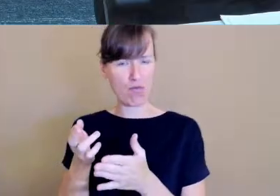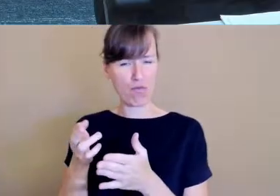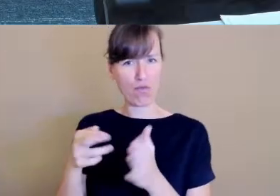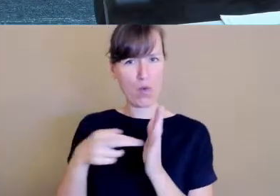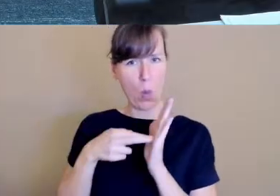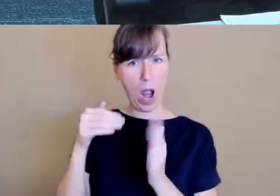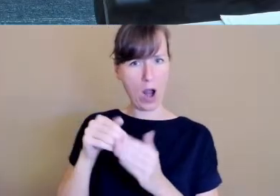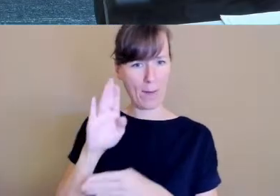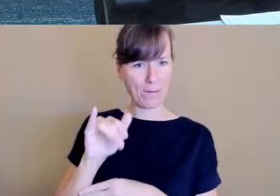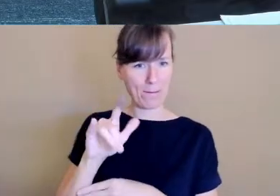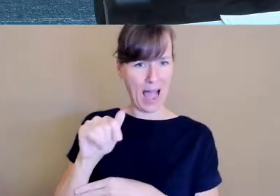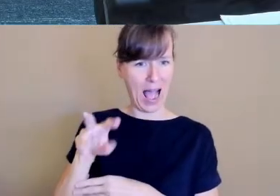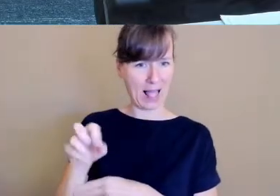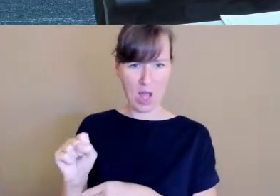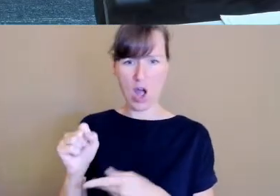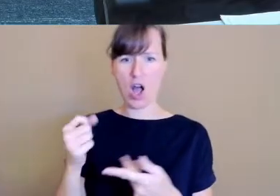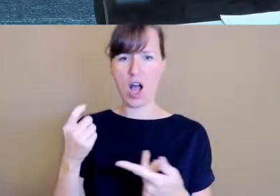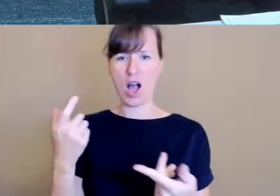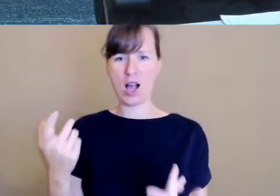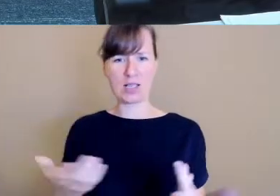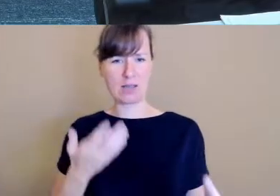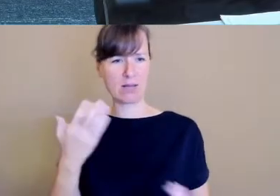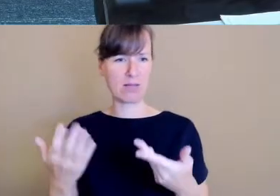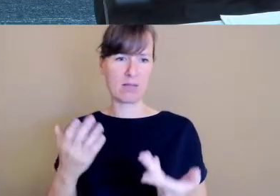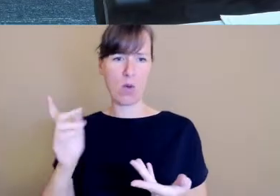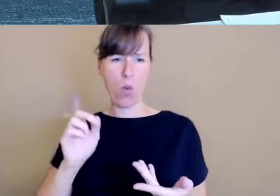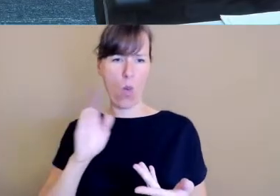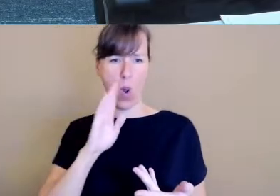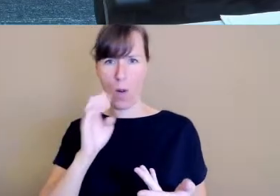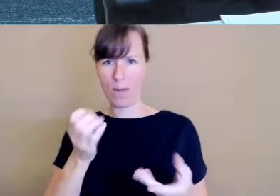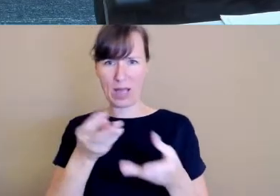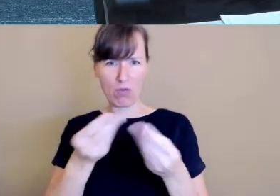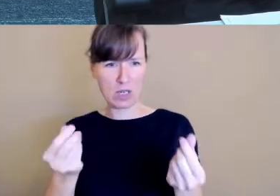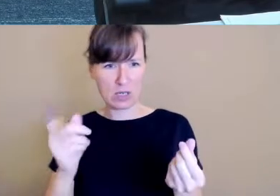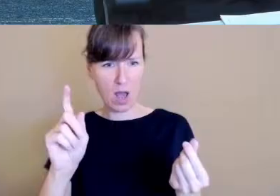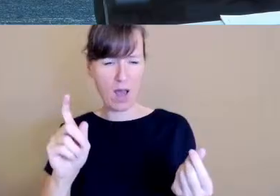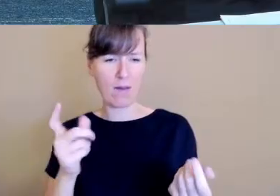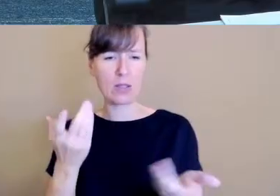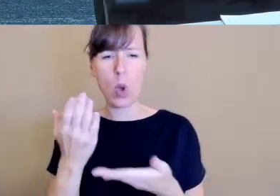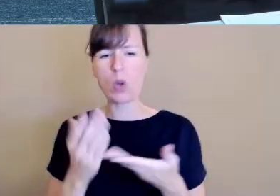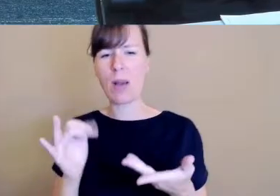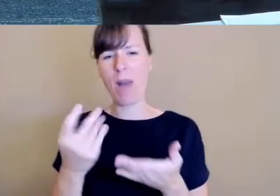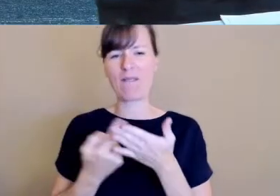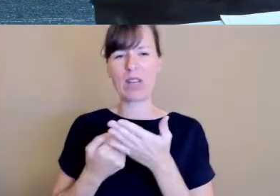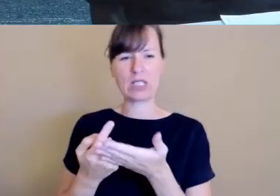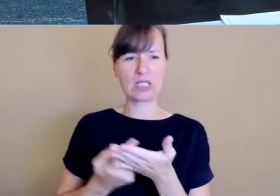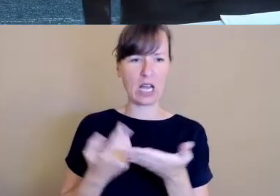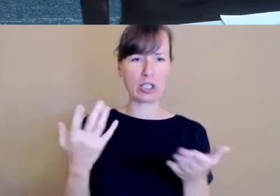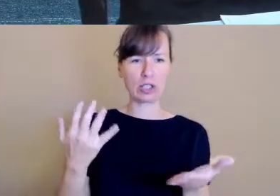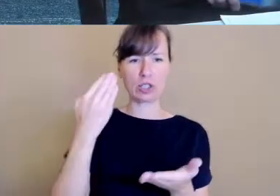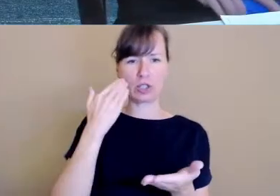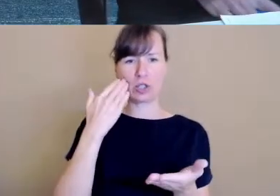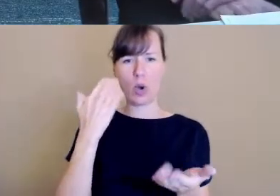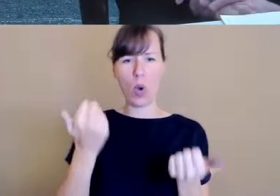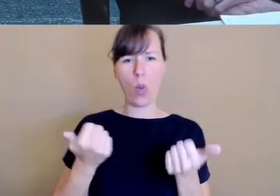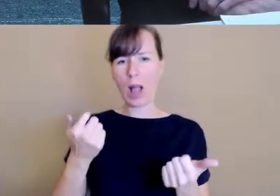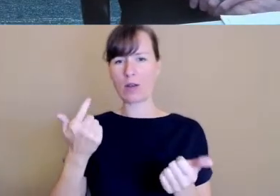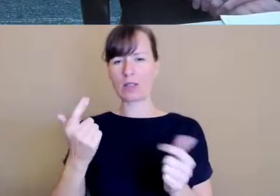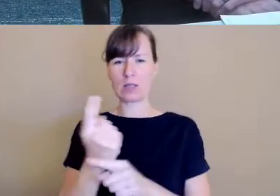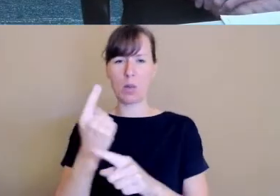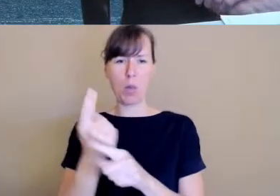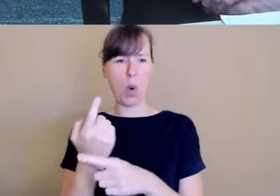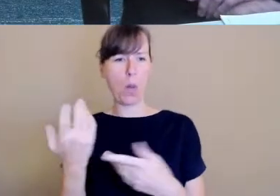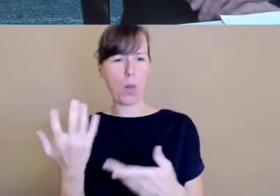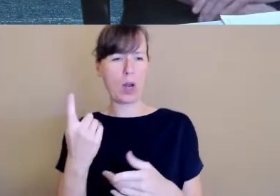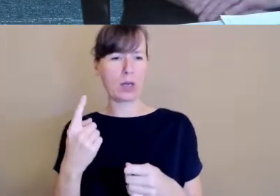if it is, where it would go, though eventually that will come down to a discussion with the lawyers. The